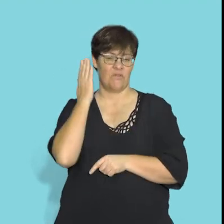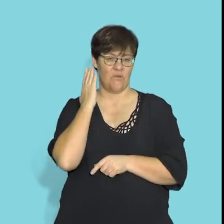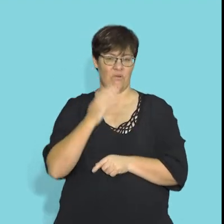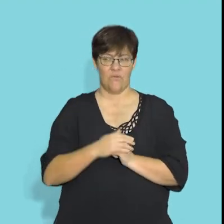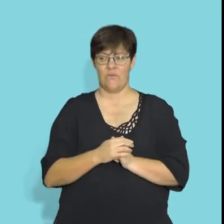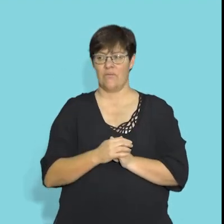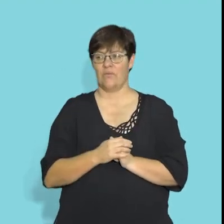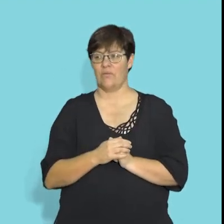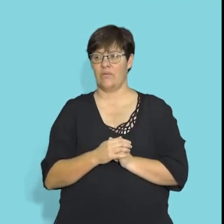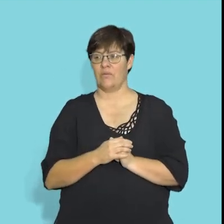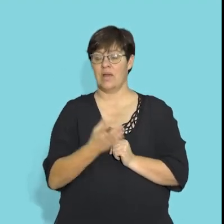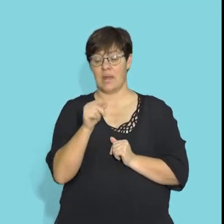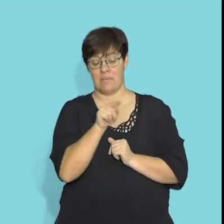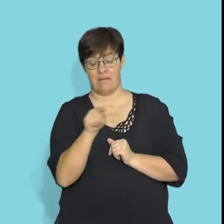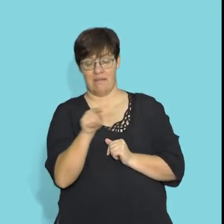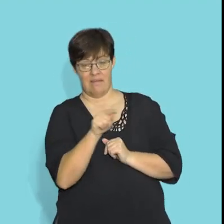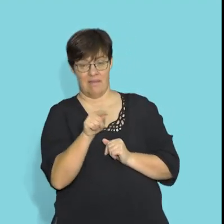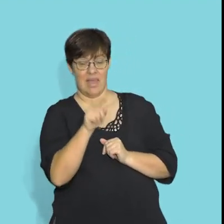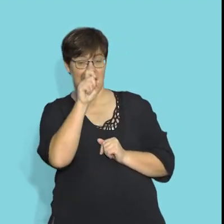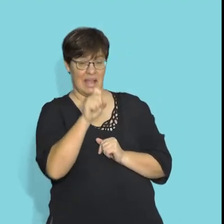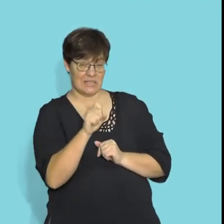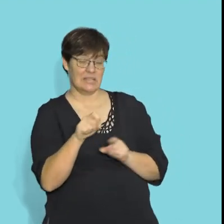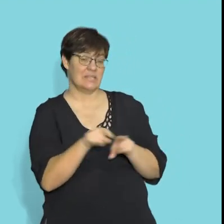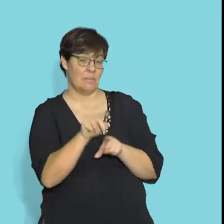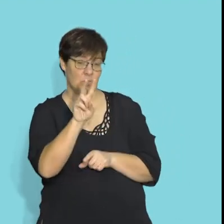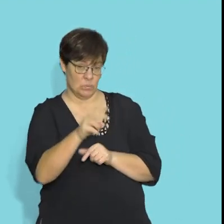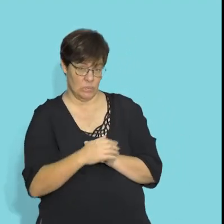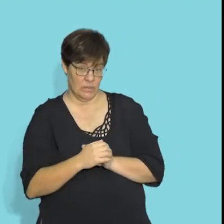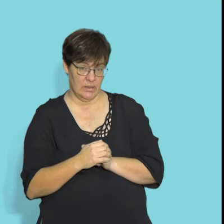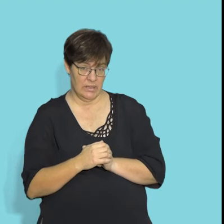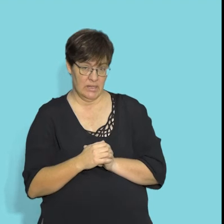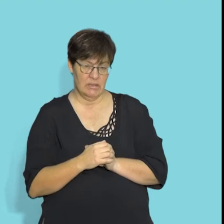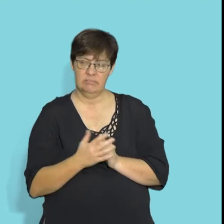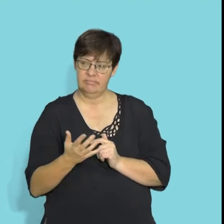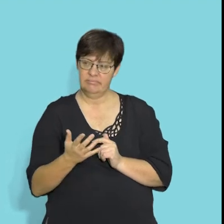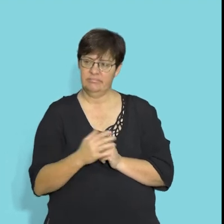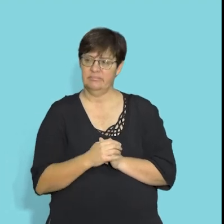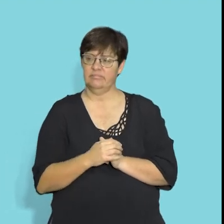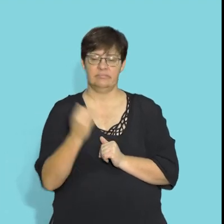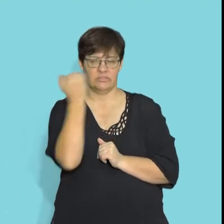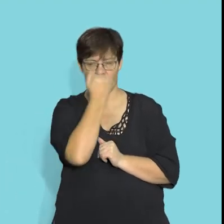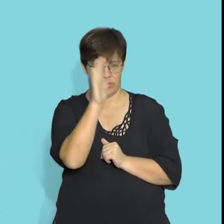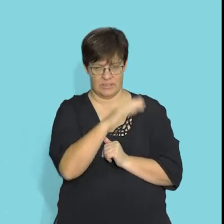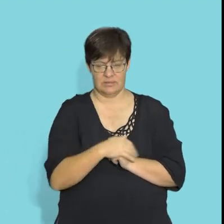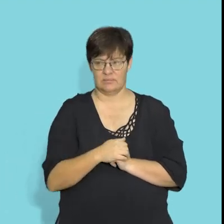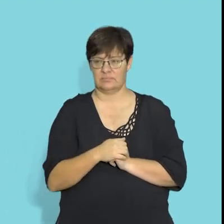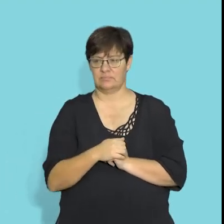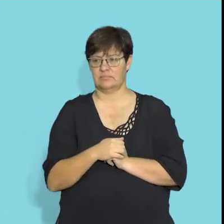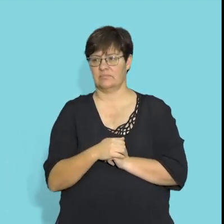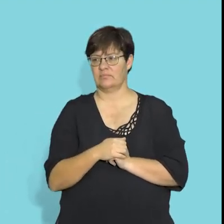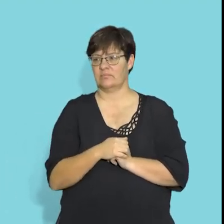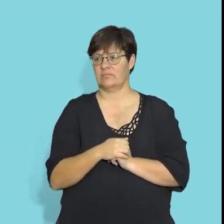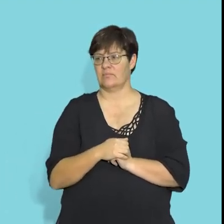earlier, but again, the number that I'm multiplying x by is equal to 2. And so, oh, sorry, let me